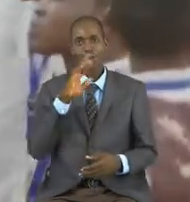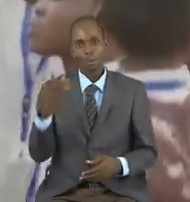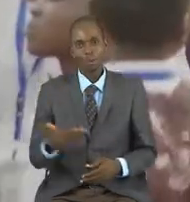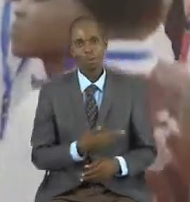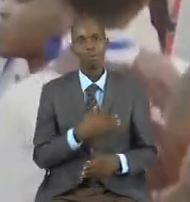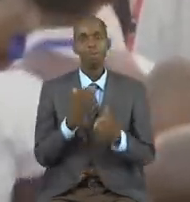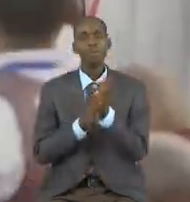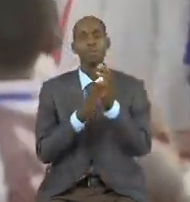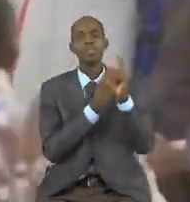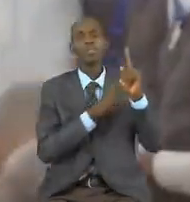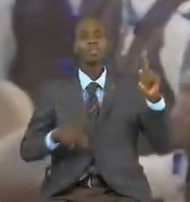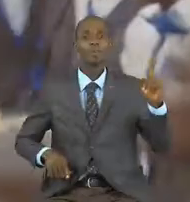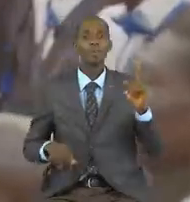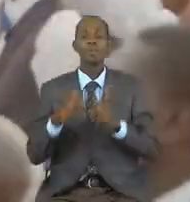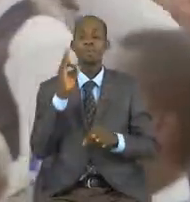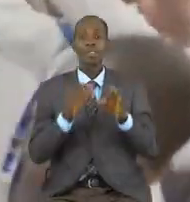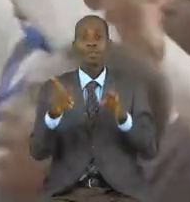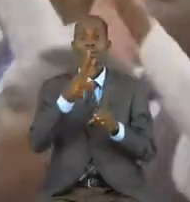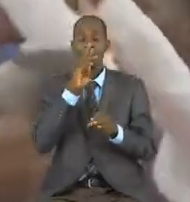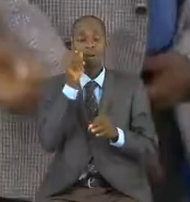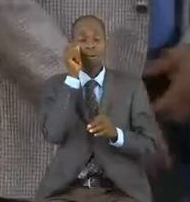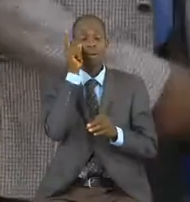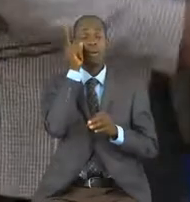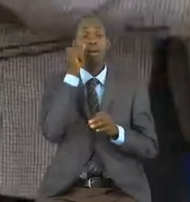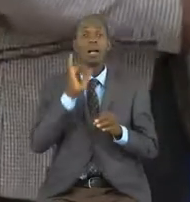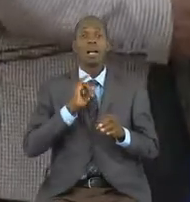If you are weak, I said, praise the Lord.